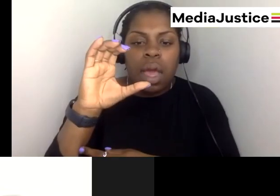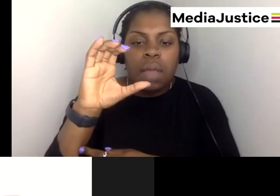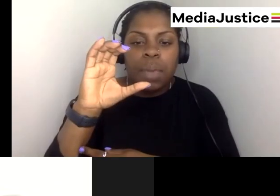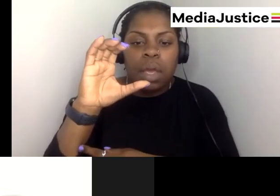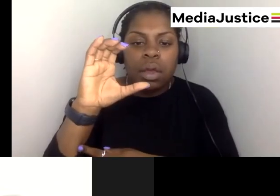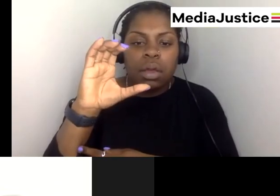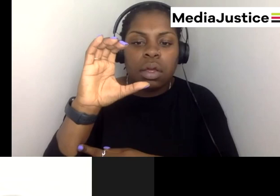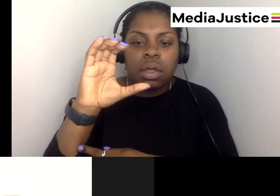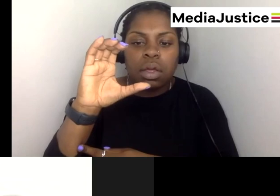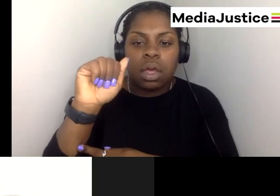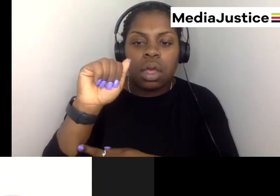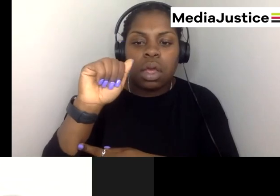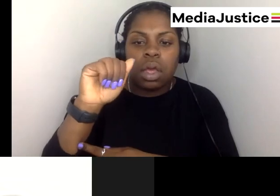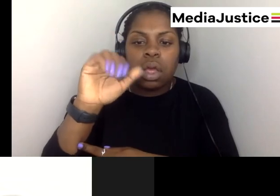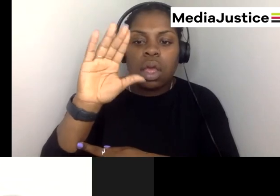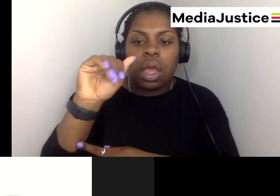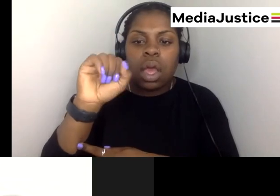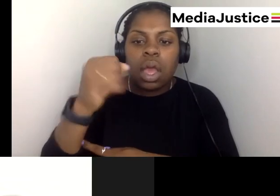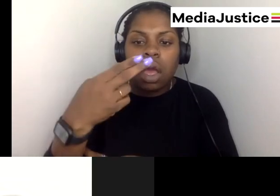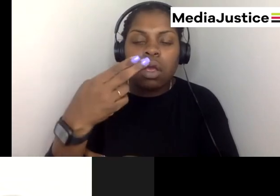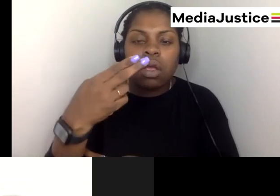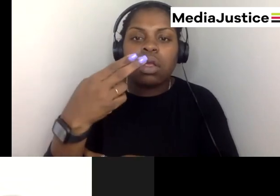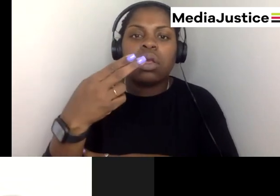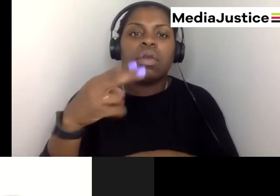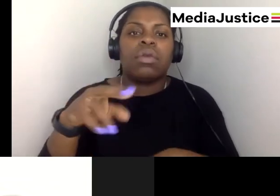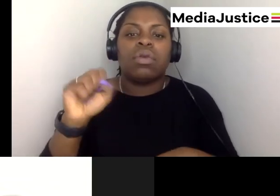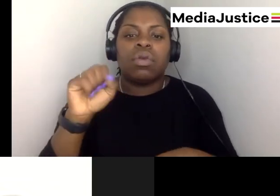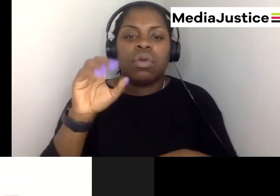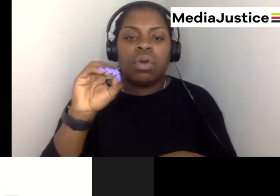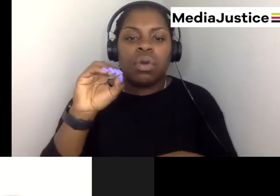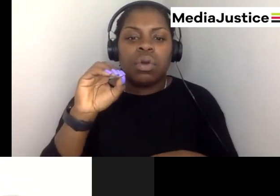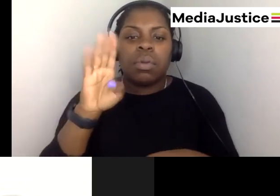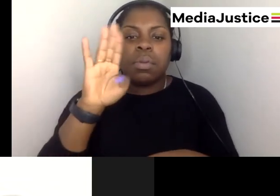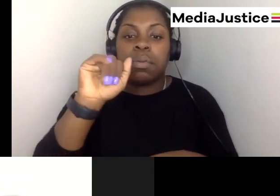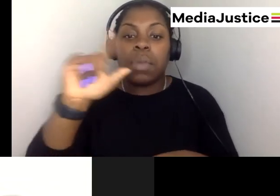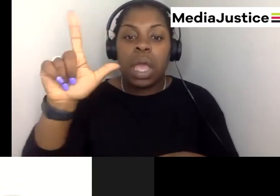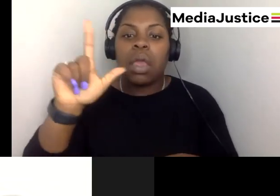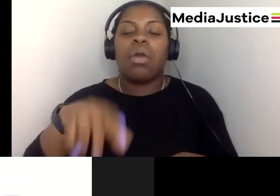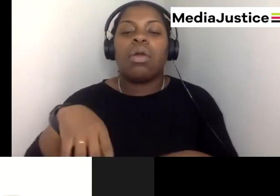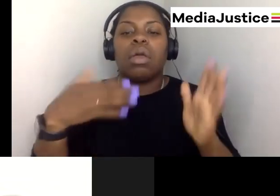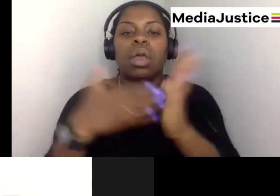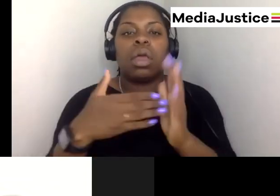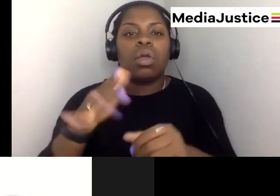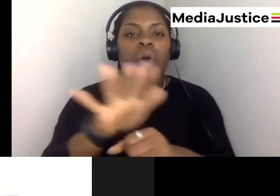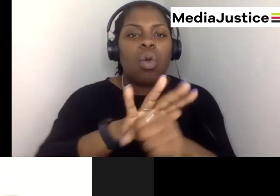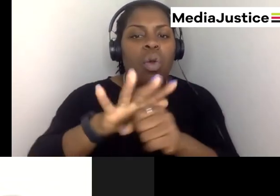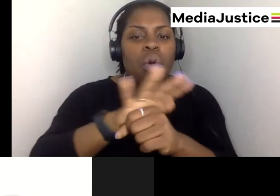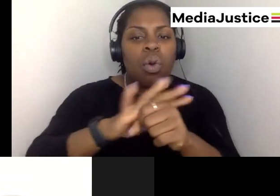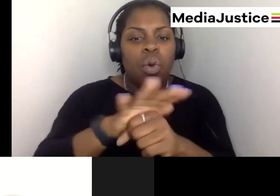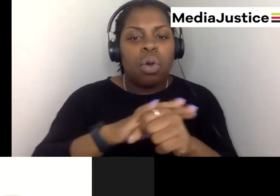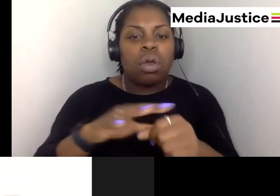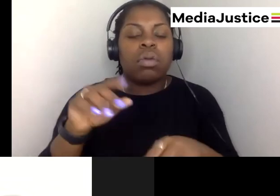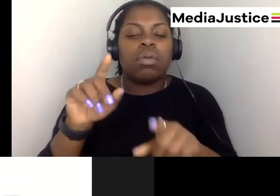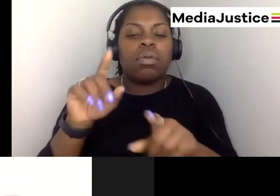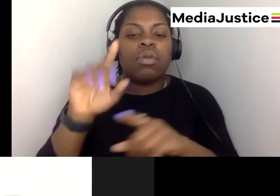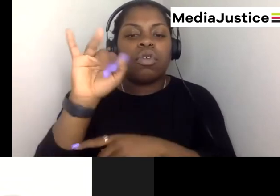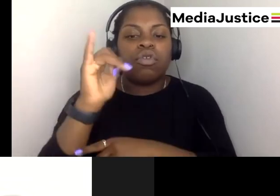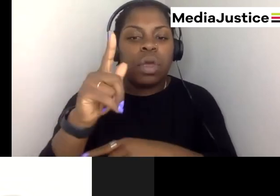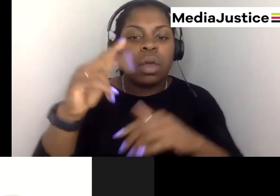and against local jail building. So the No New Asset Jails Coalition is one. And then we also